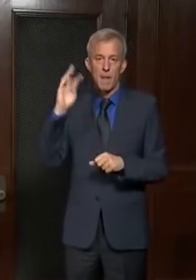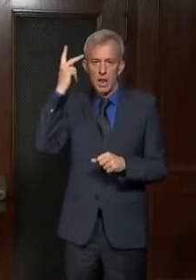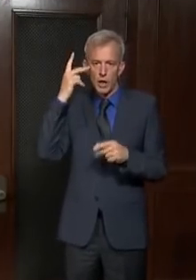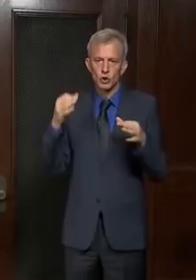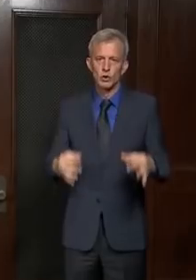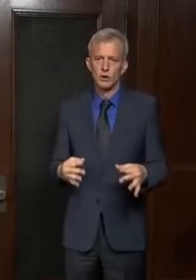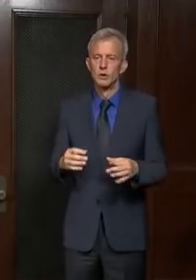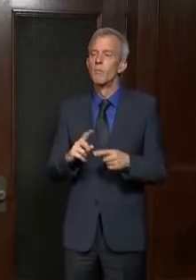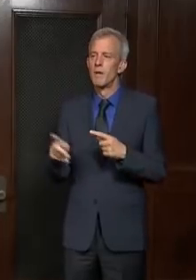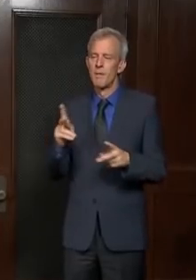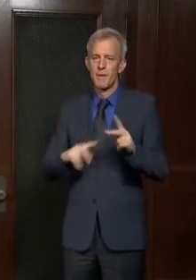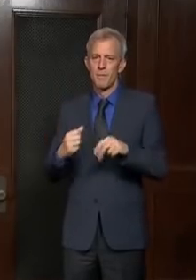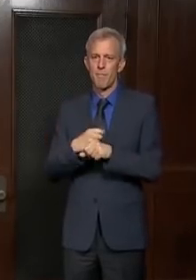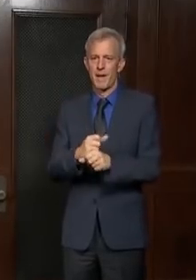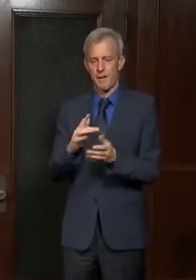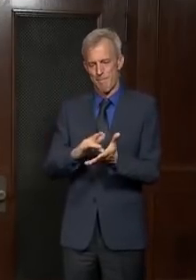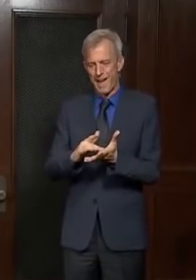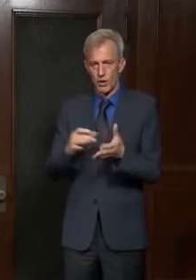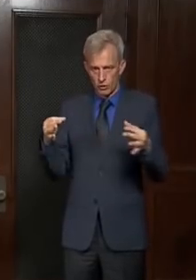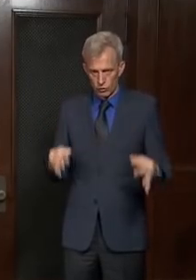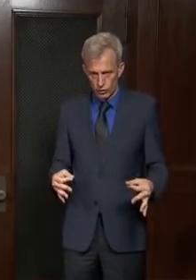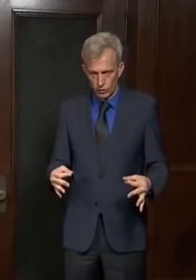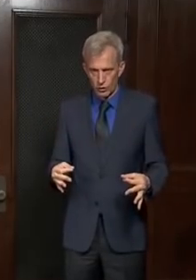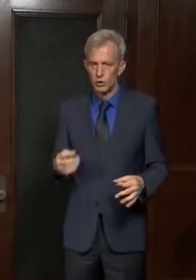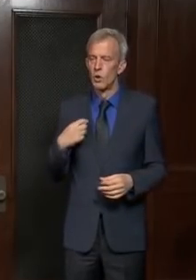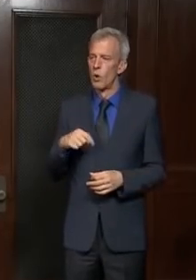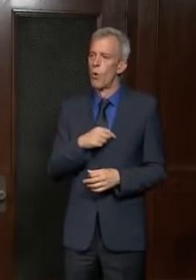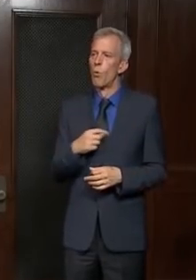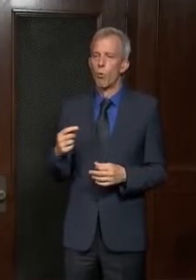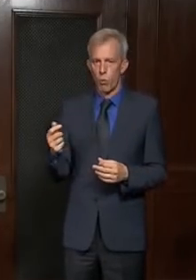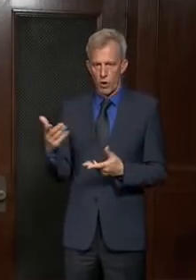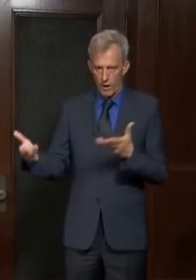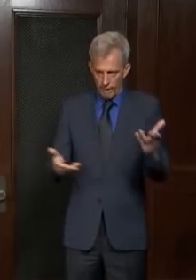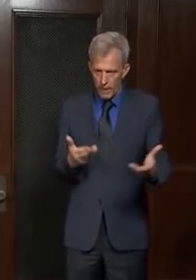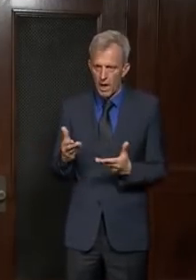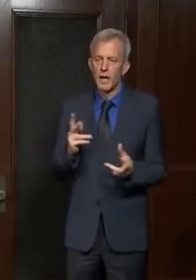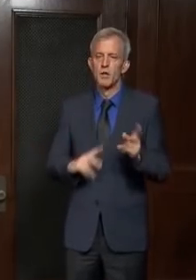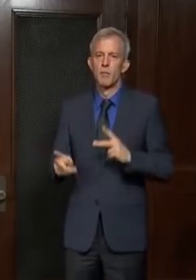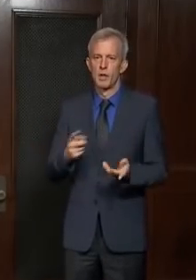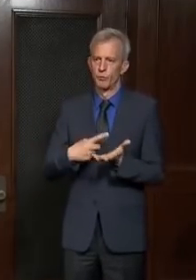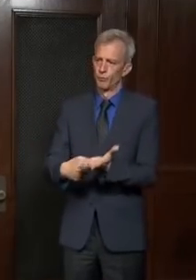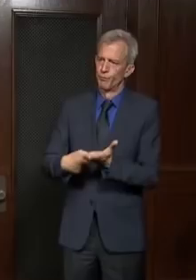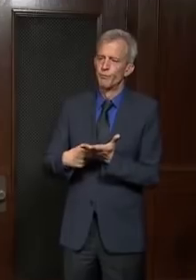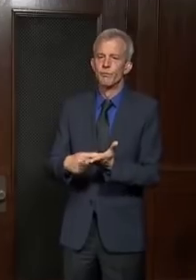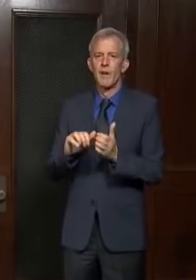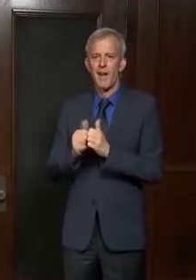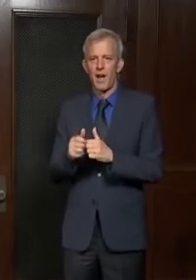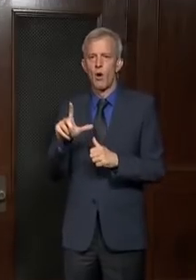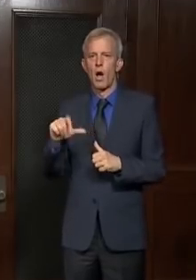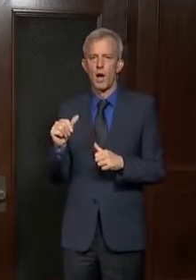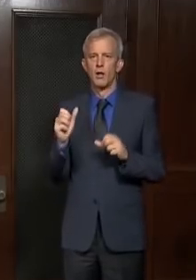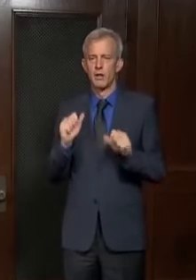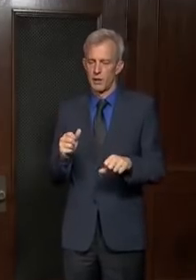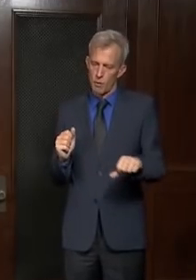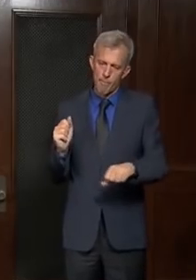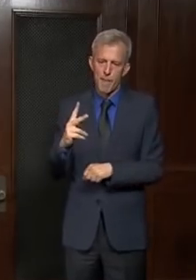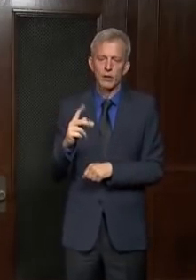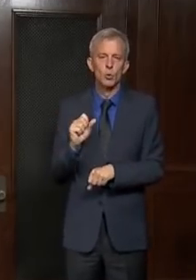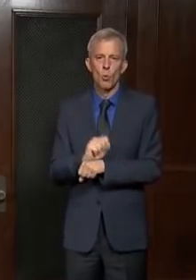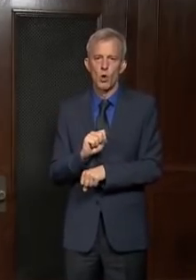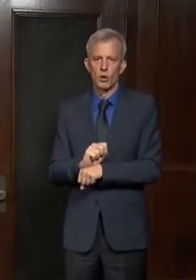medical decisions for us. And we're bringing people together to already start talking about how LA can one day get back to